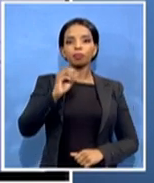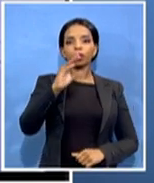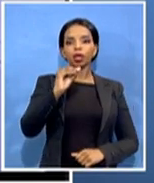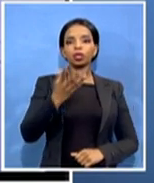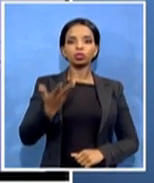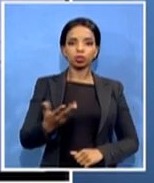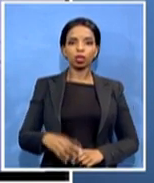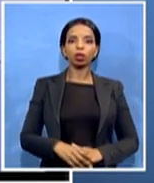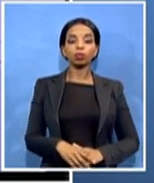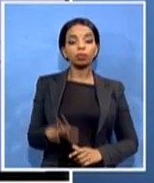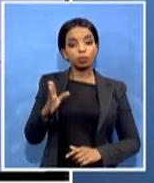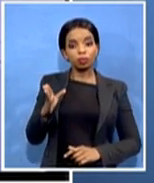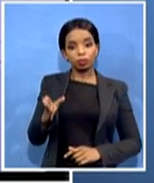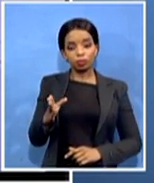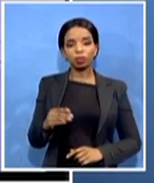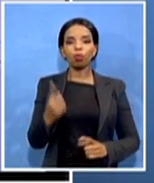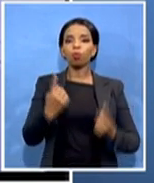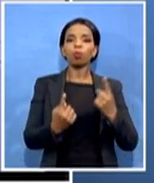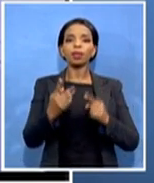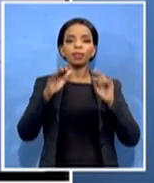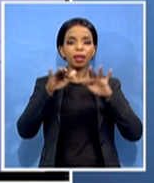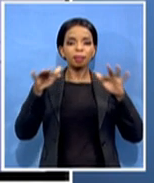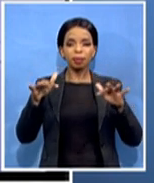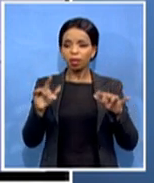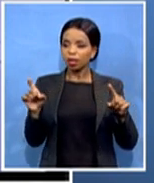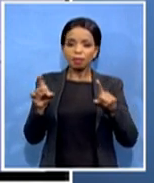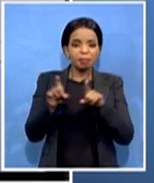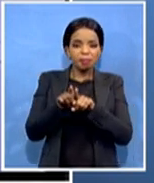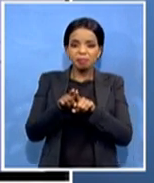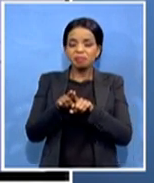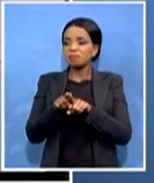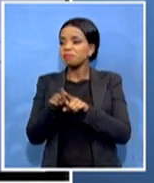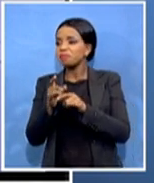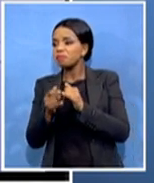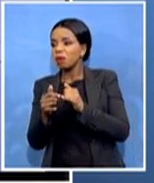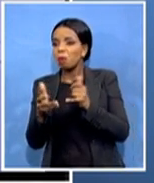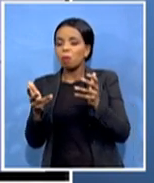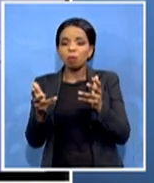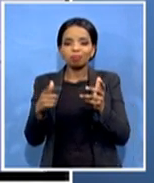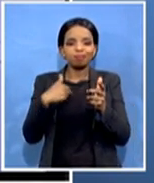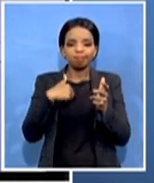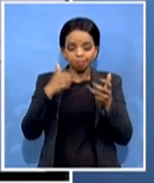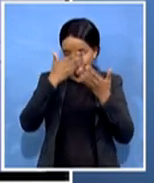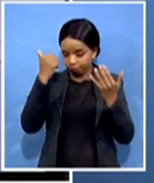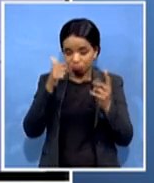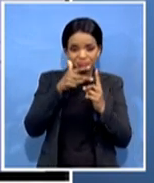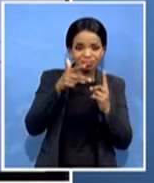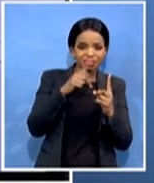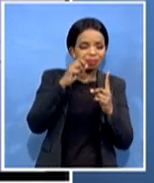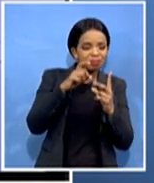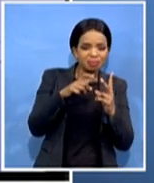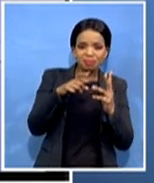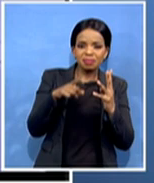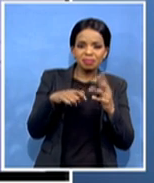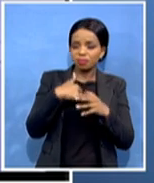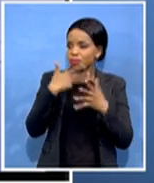people will be punished and so on, I have no clue whether that's the direction in which the ANC will go.